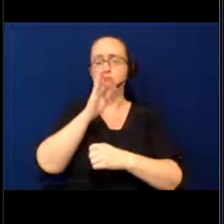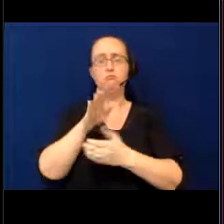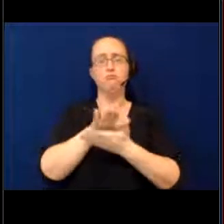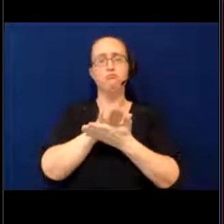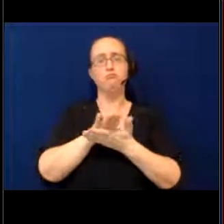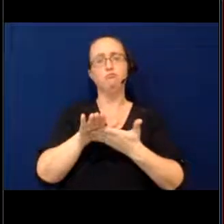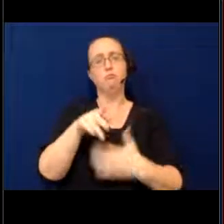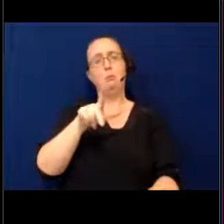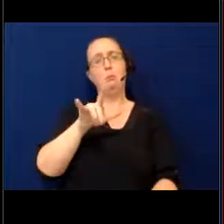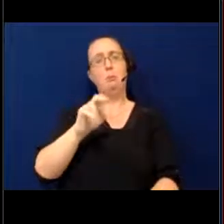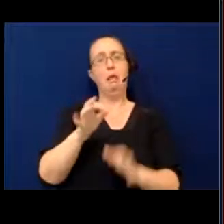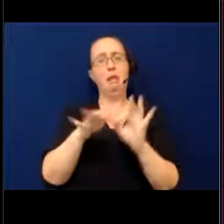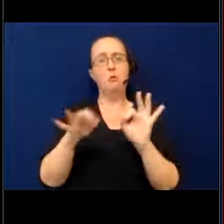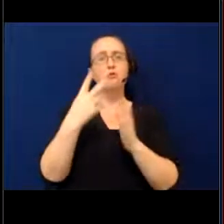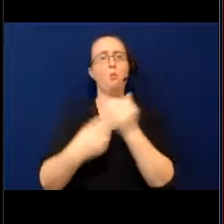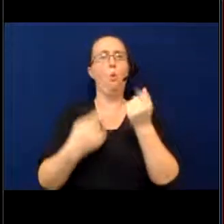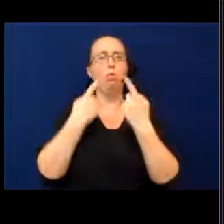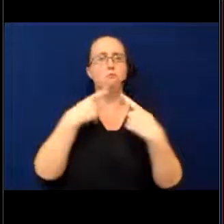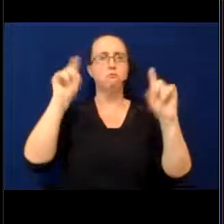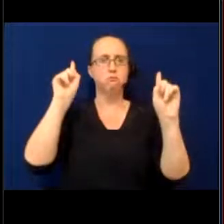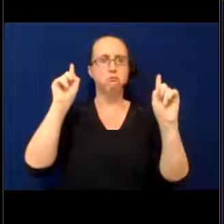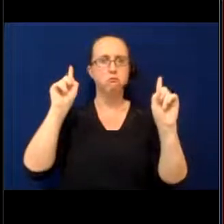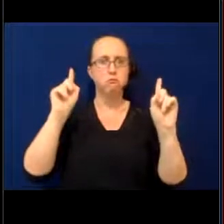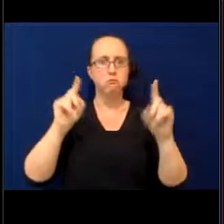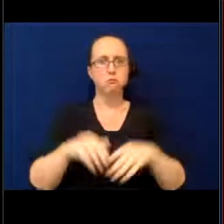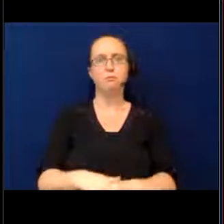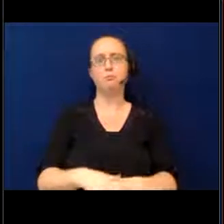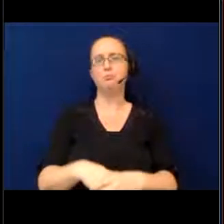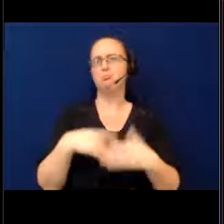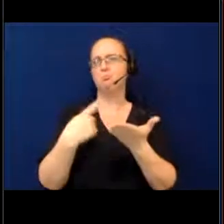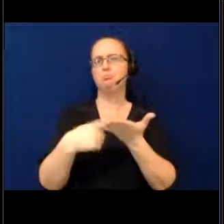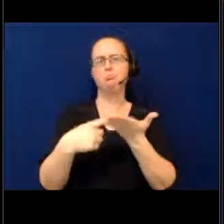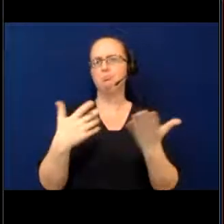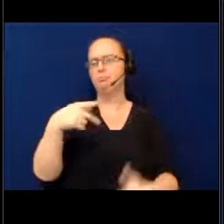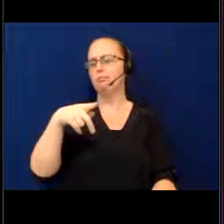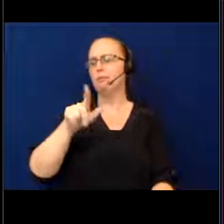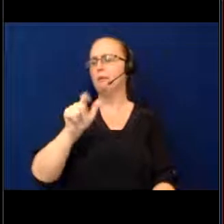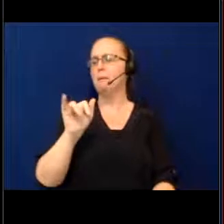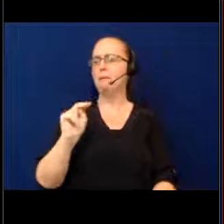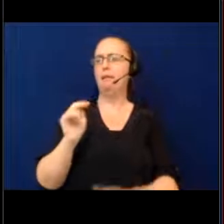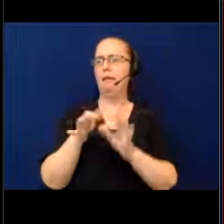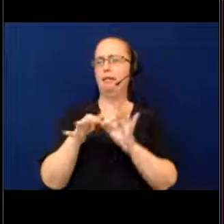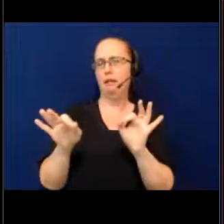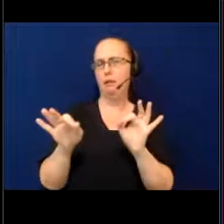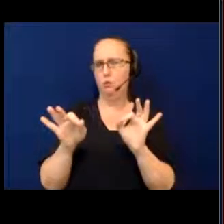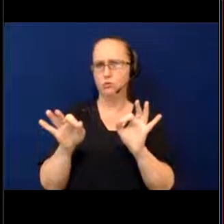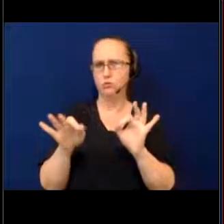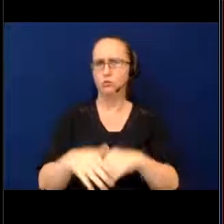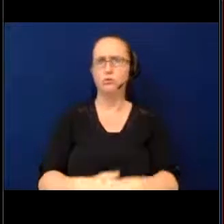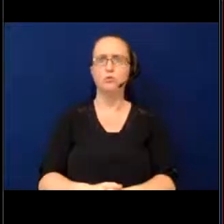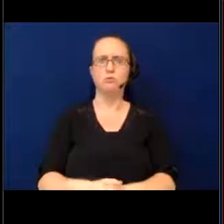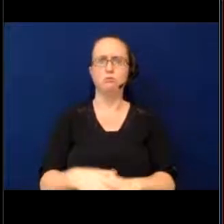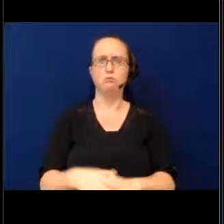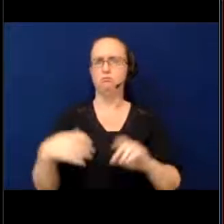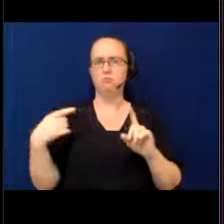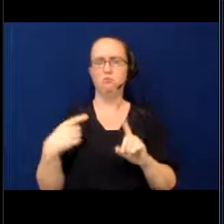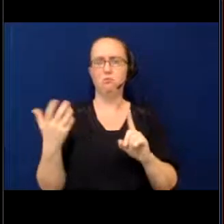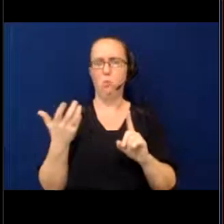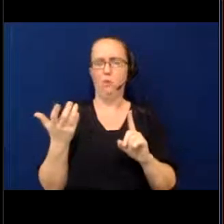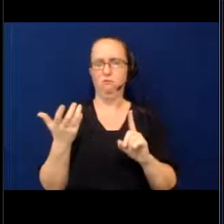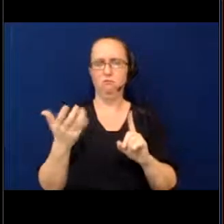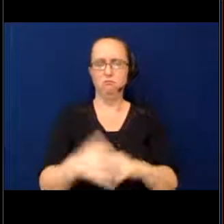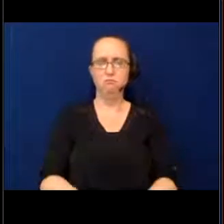things. So let's talk about plain language. So first, let's talk about what is plain language.